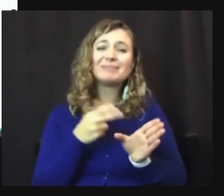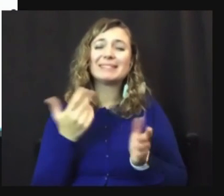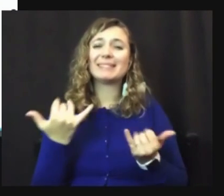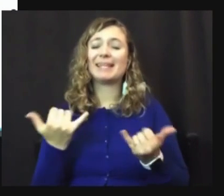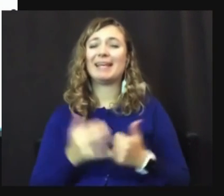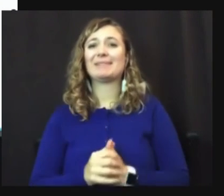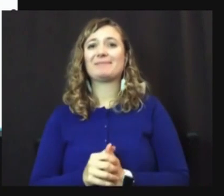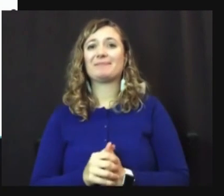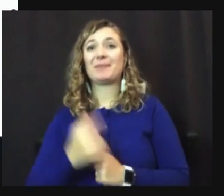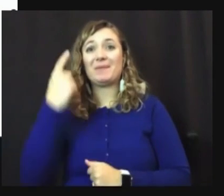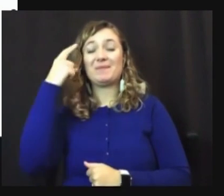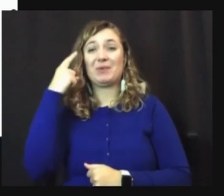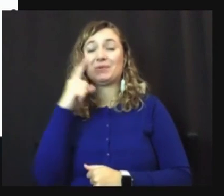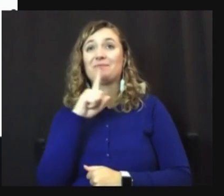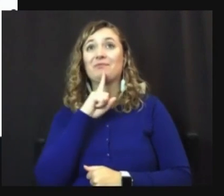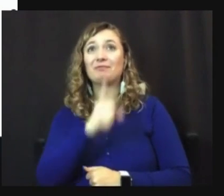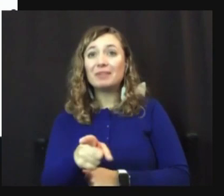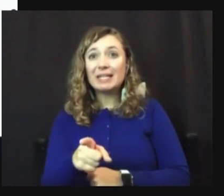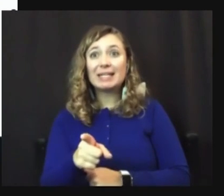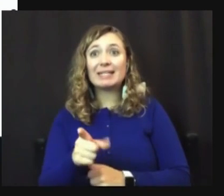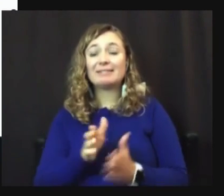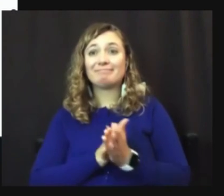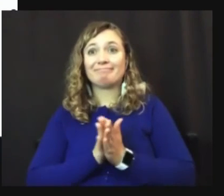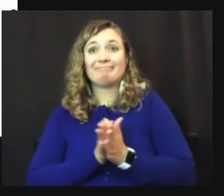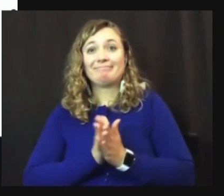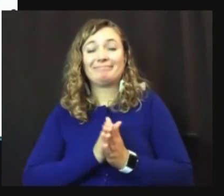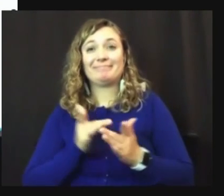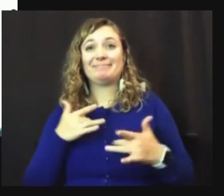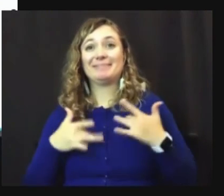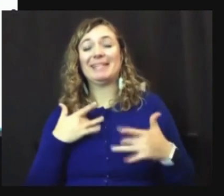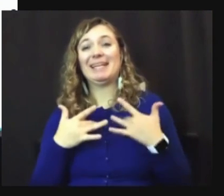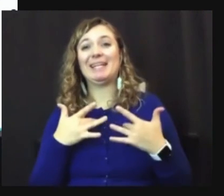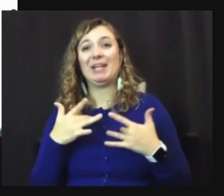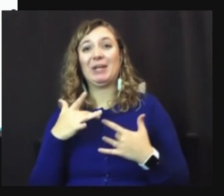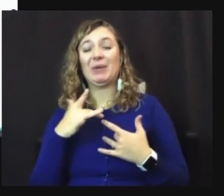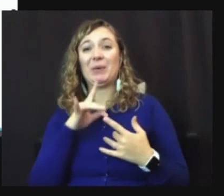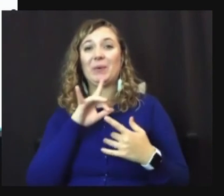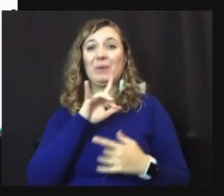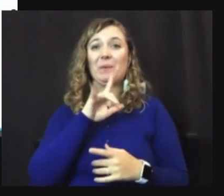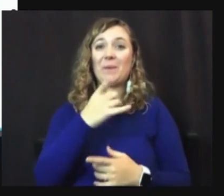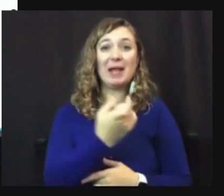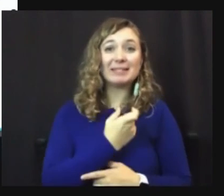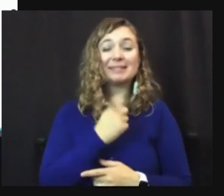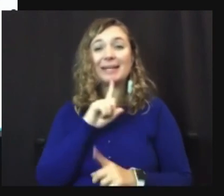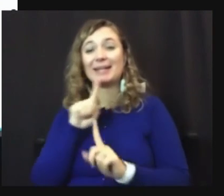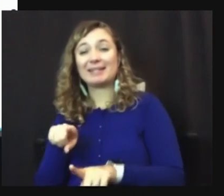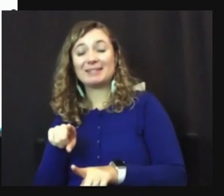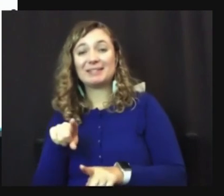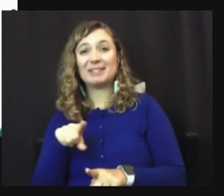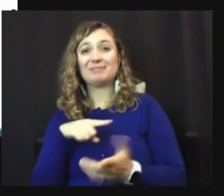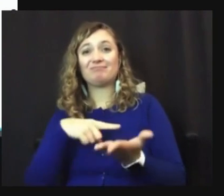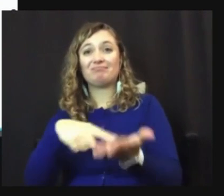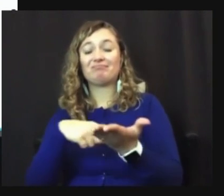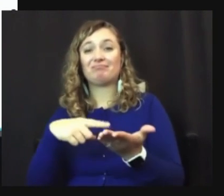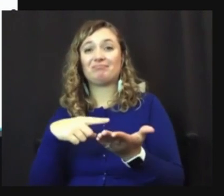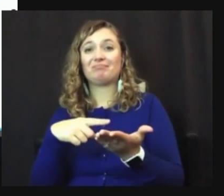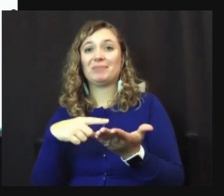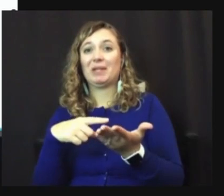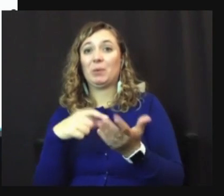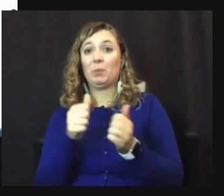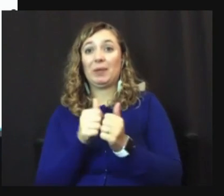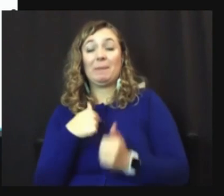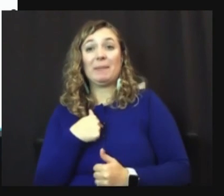this really invigorating Q&A and for talking with me about destigmatizing